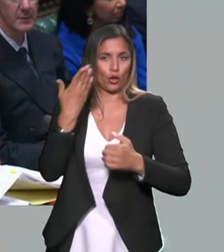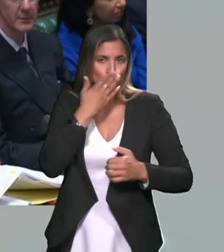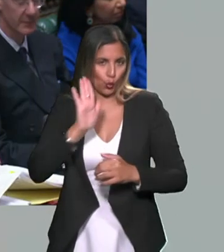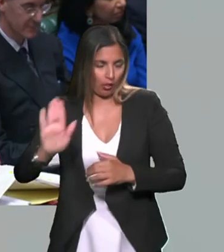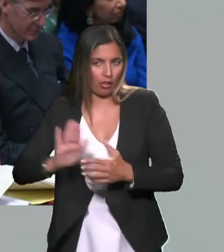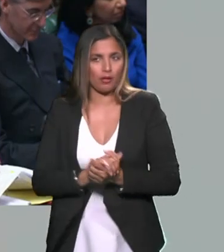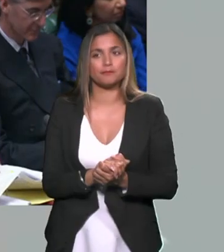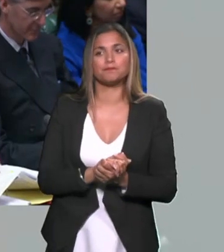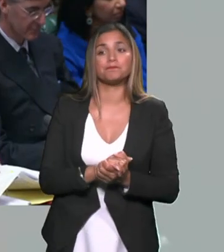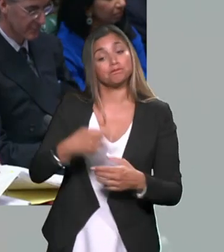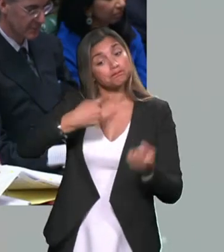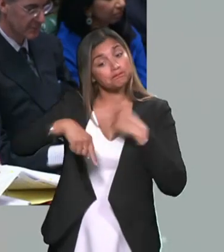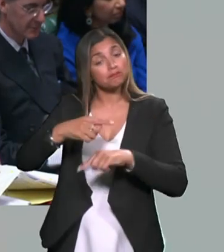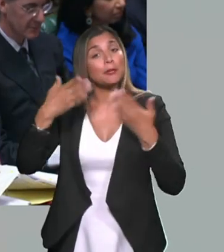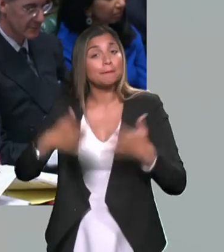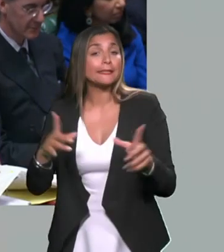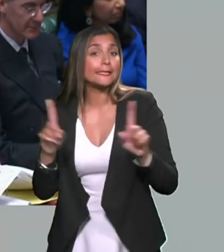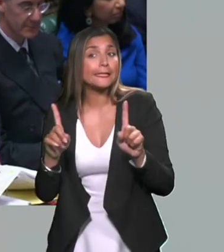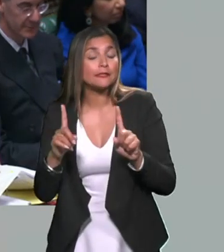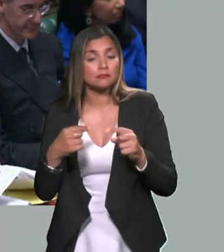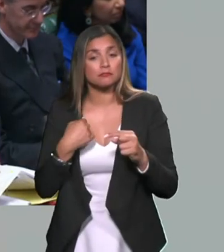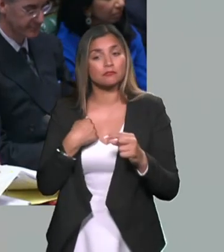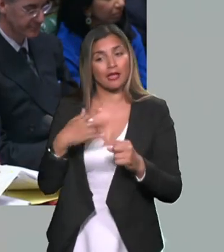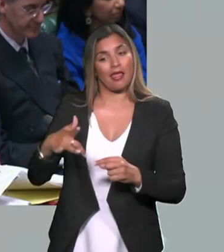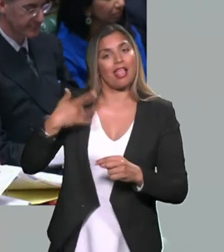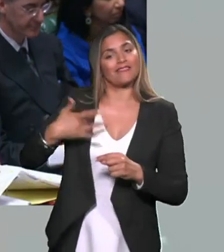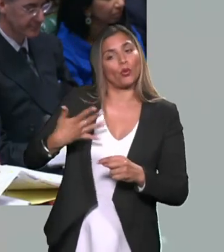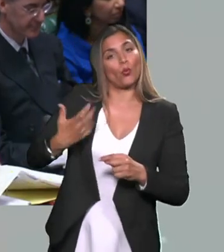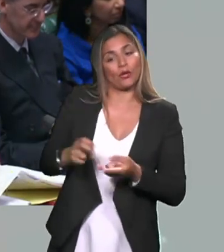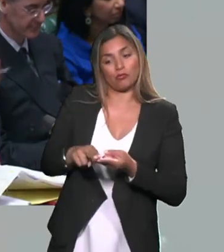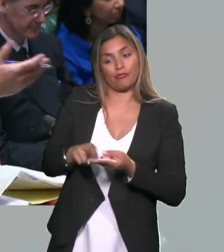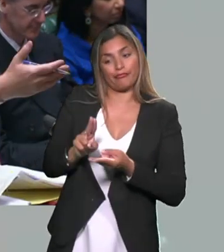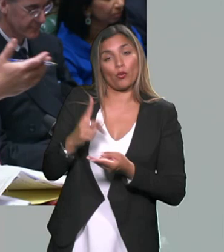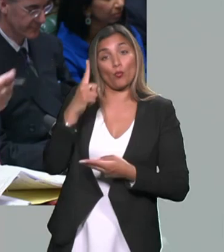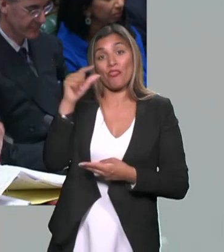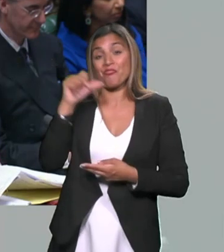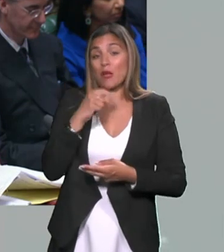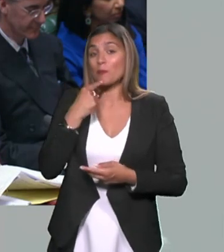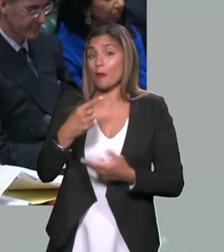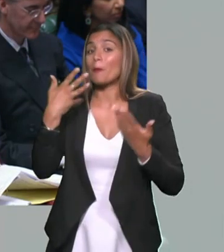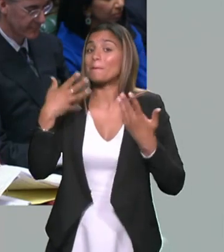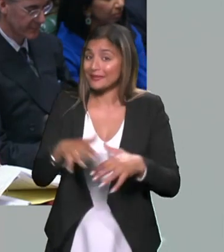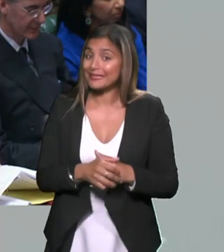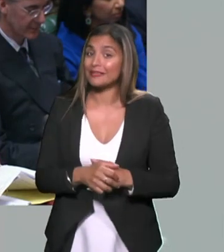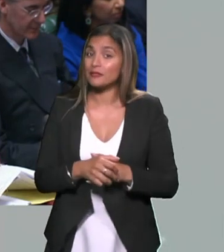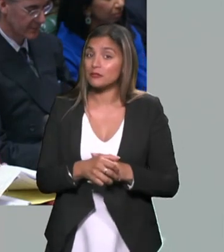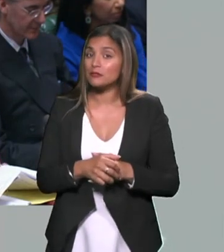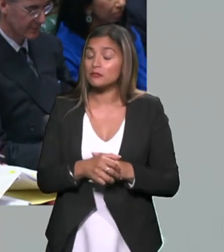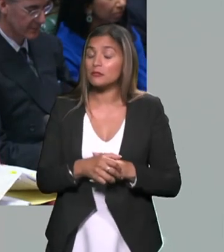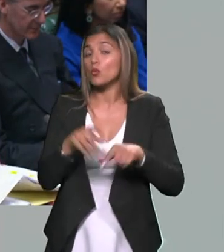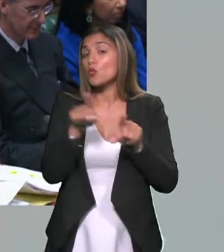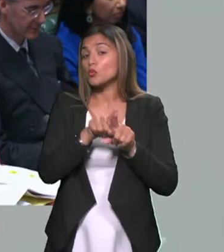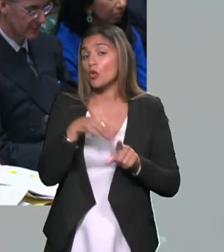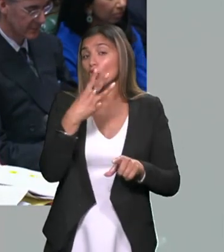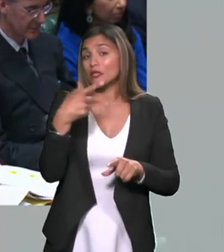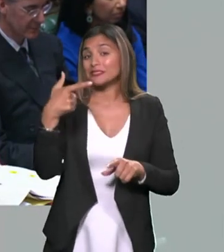only increasing the living wage by £1,000, providing the financial support, the £37 billion